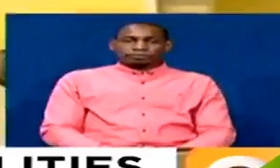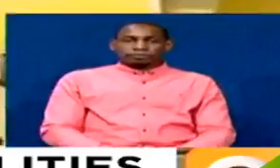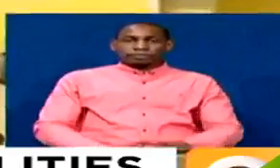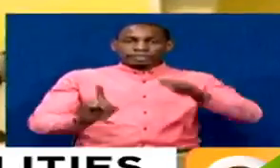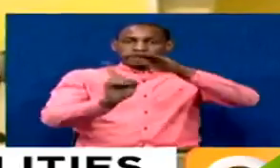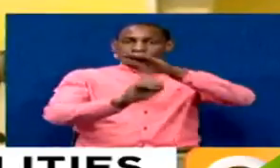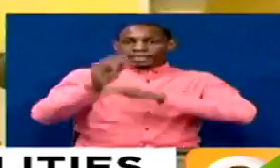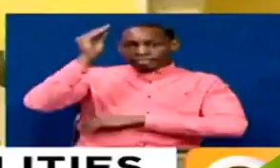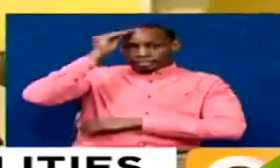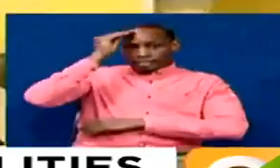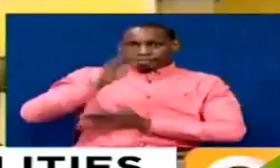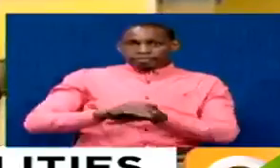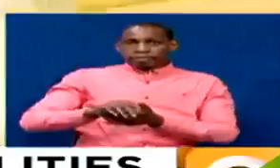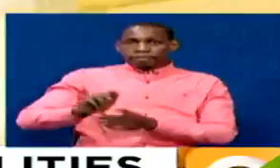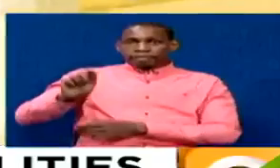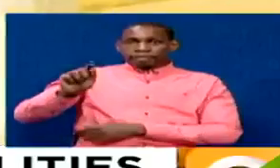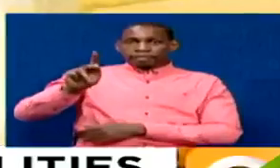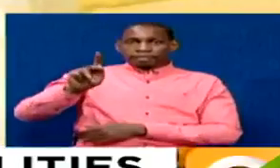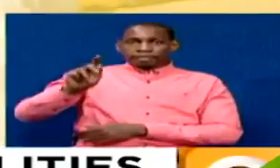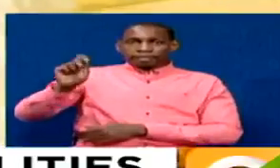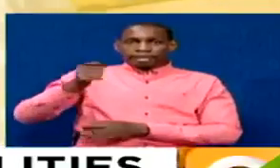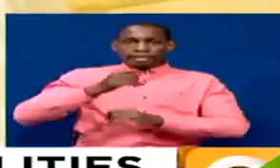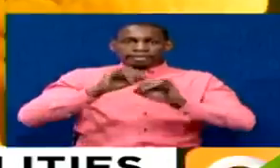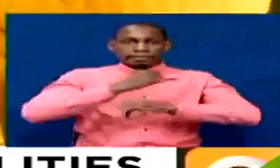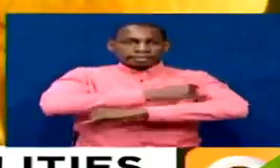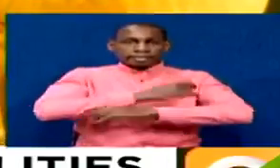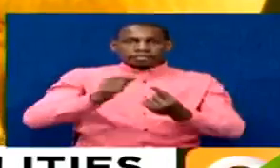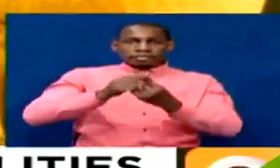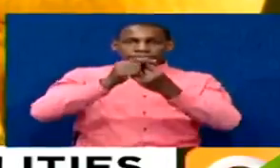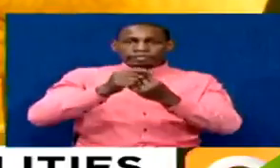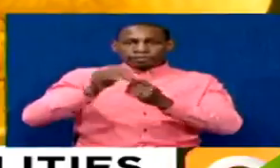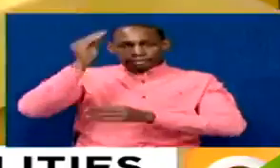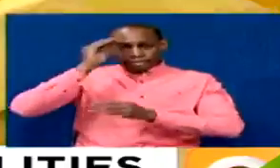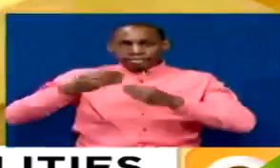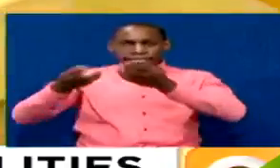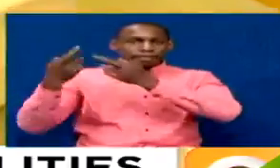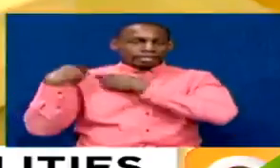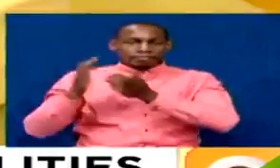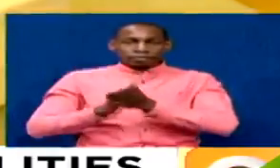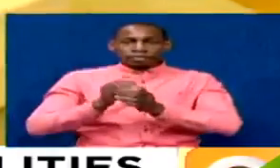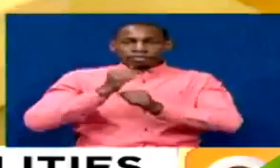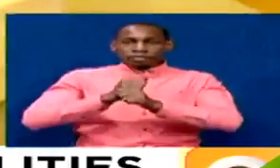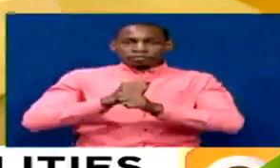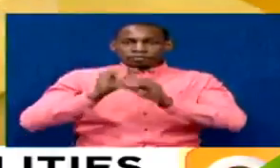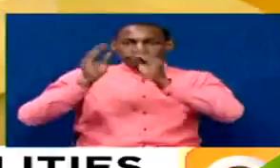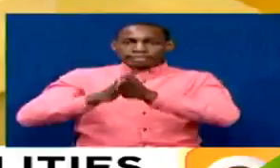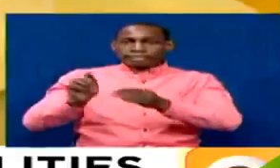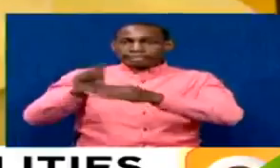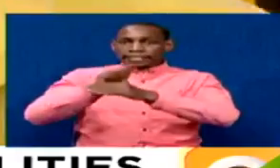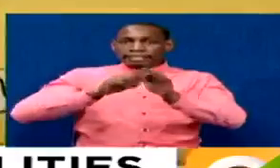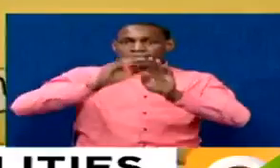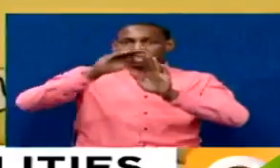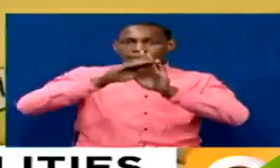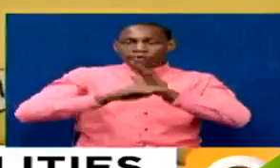While the Ministry of Education's Kenya Institute of Special Education is mandated to conduct teacher training courses